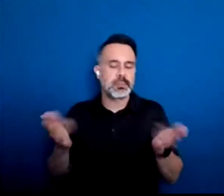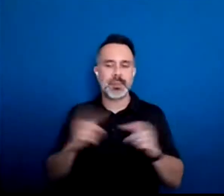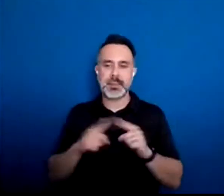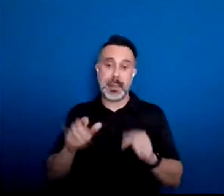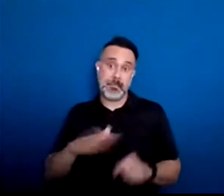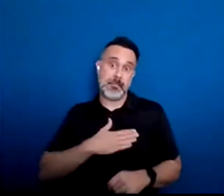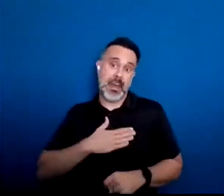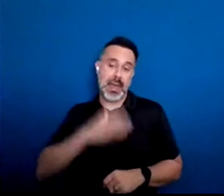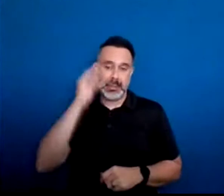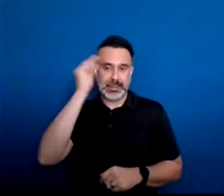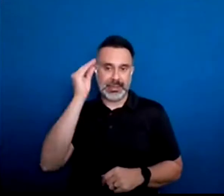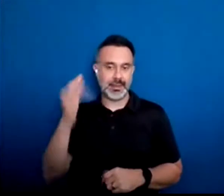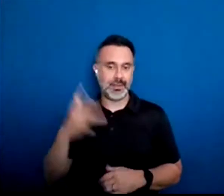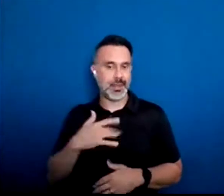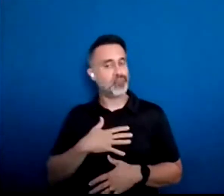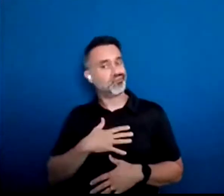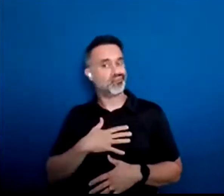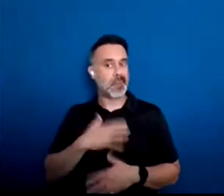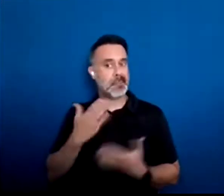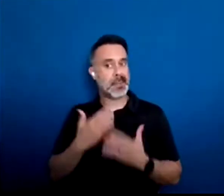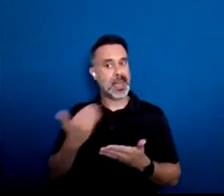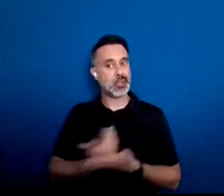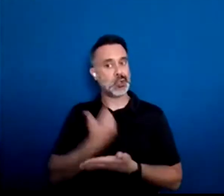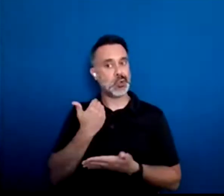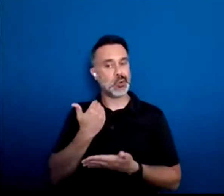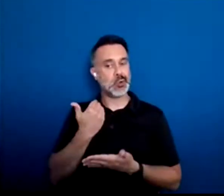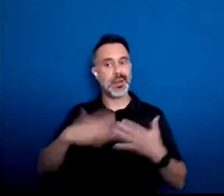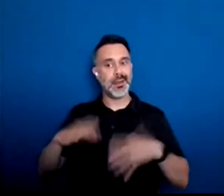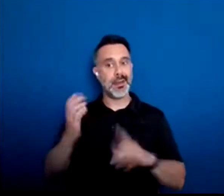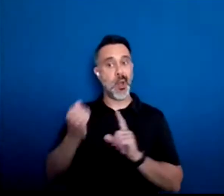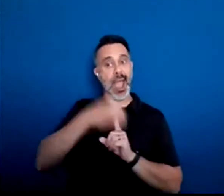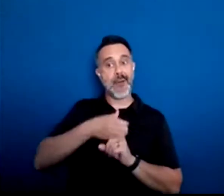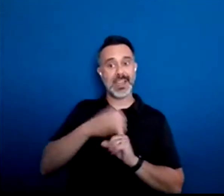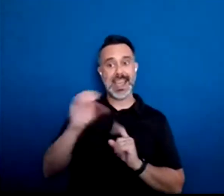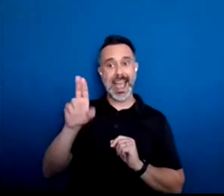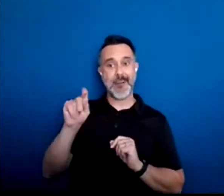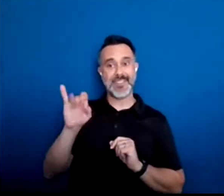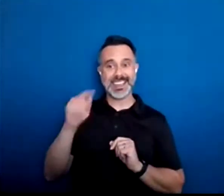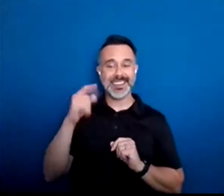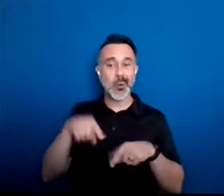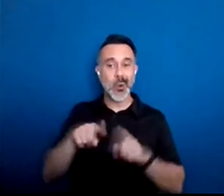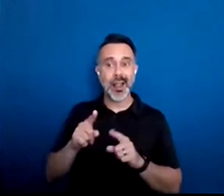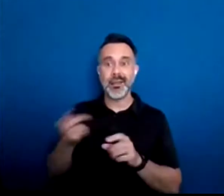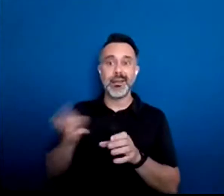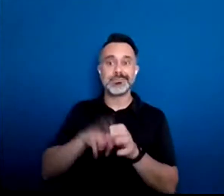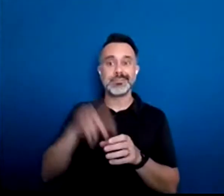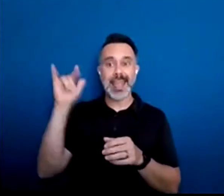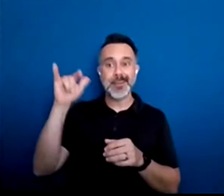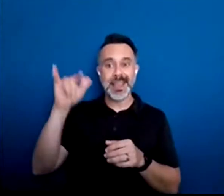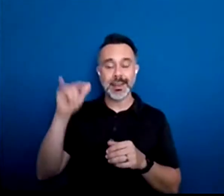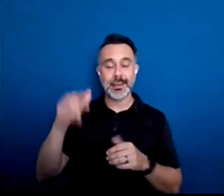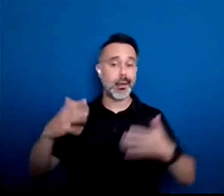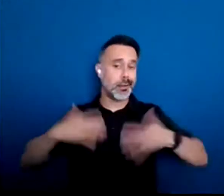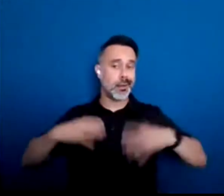think that that may be my new outfit for flying on airplanes. Right, just not